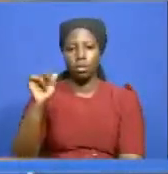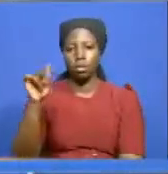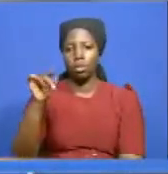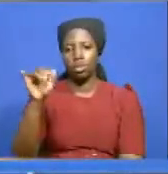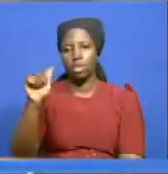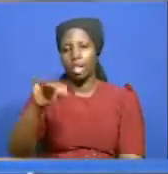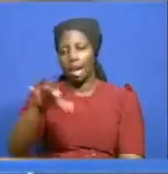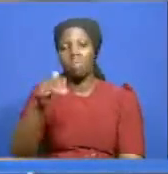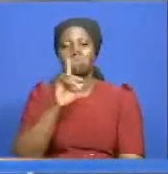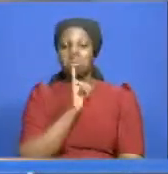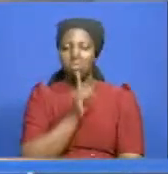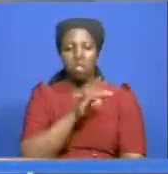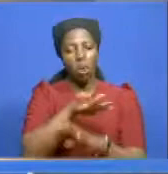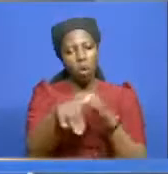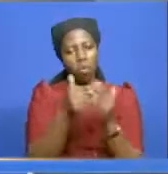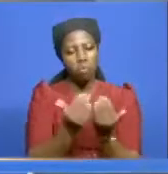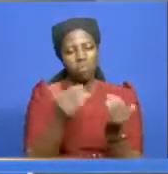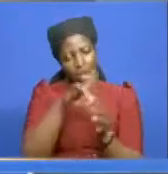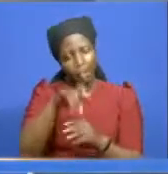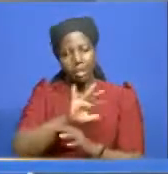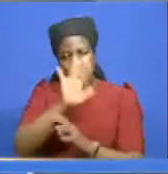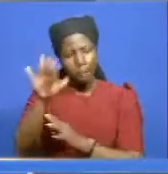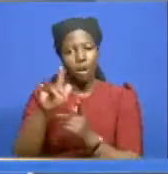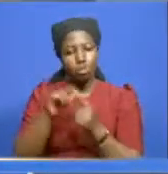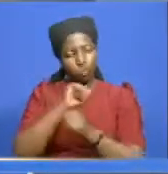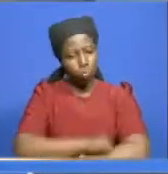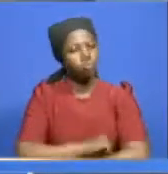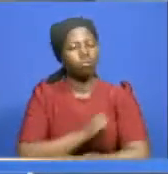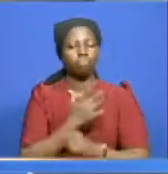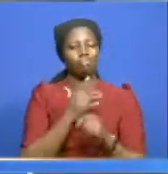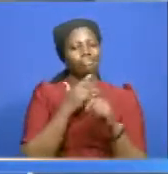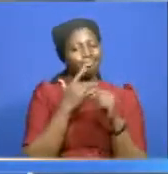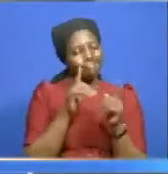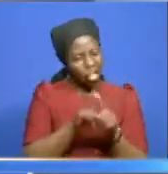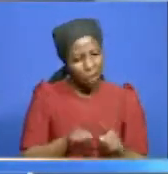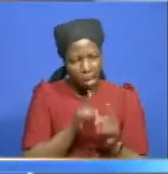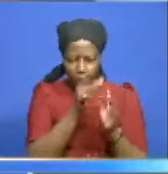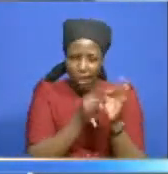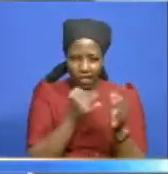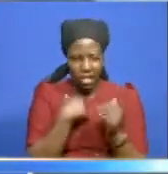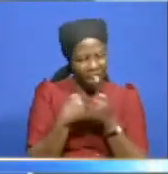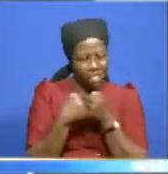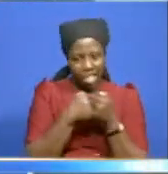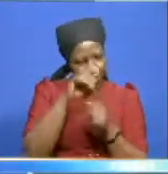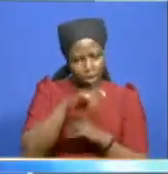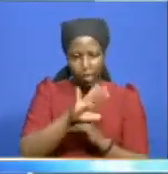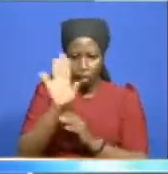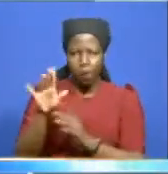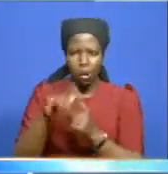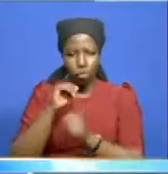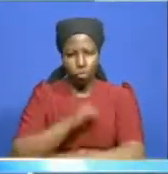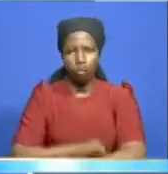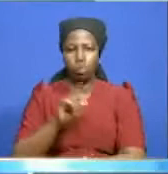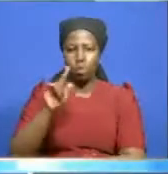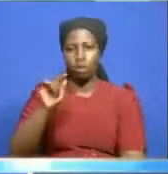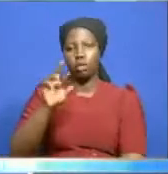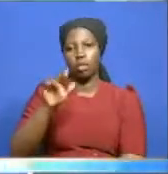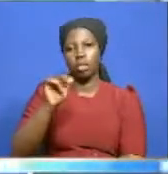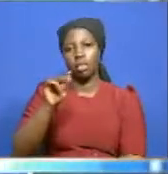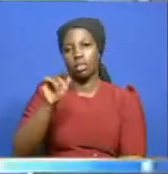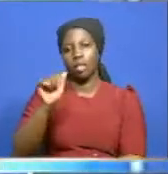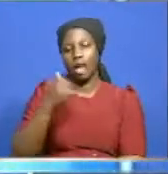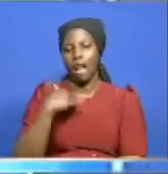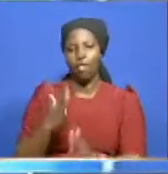must go back to school regardless of the challenges they are facing. Transnzoia County recorded more than 11,000 teenage